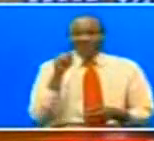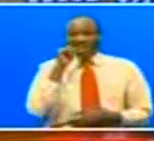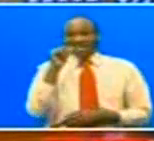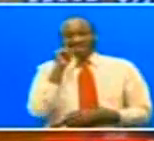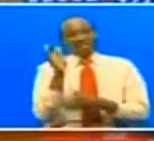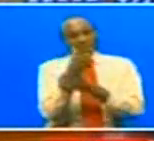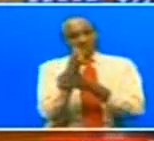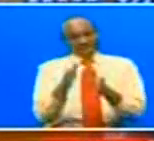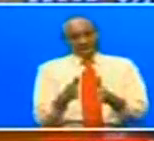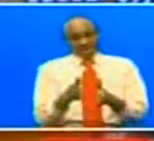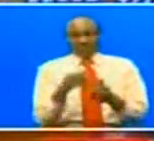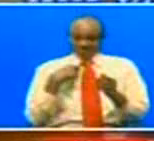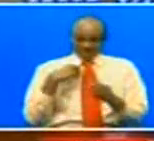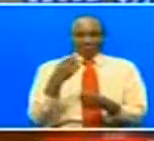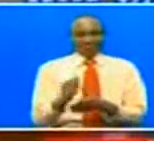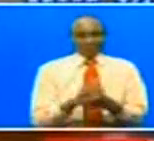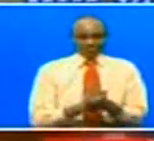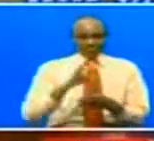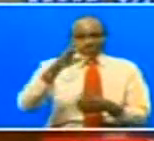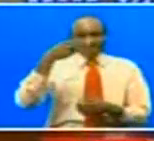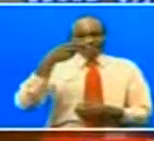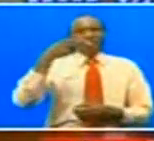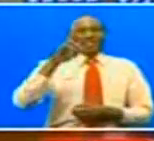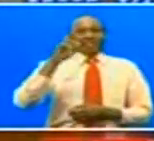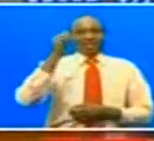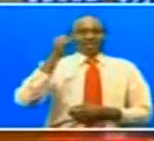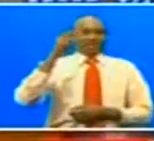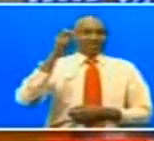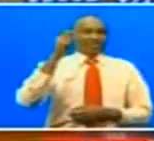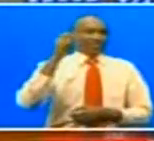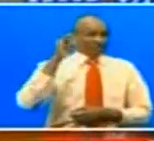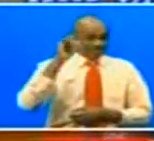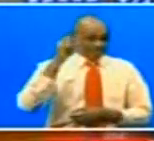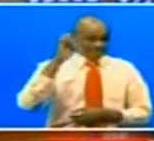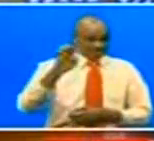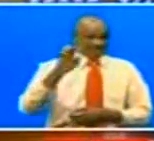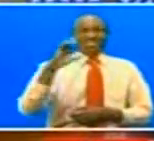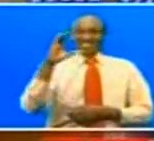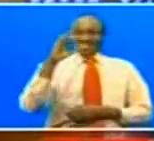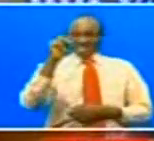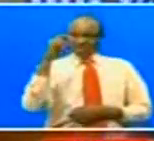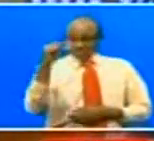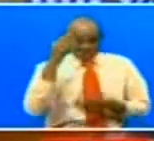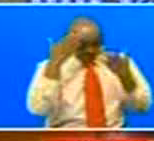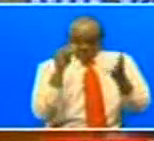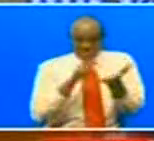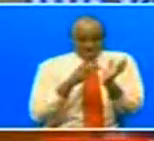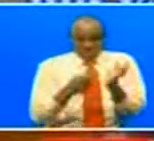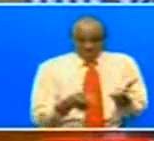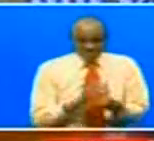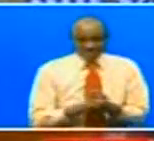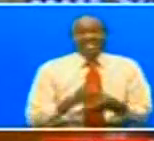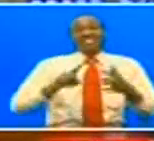to Kenya. Dr. Christian Turner, CMG, whatever that means, is my guest for the next hour. Start tweeting